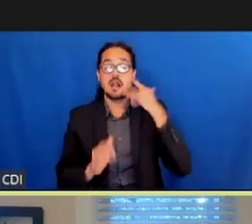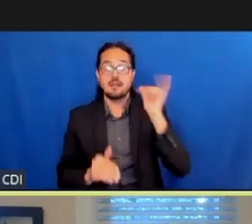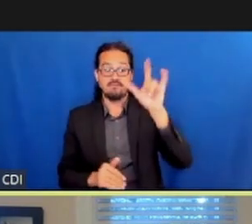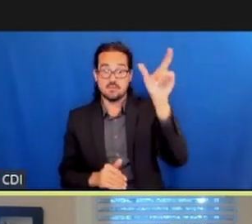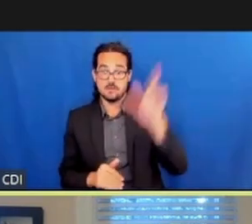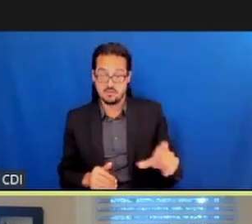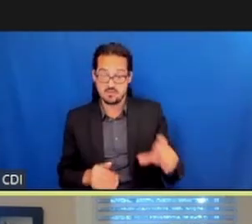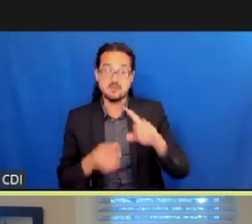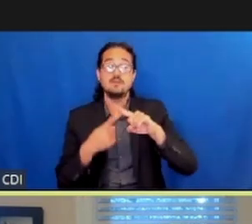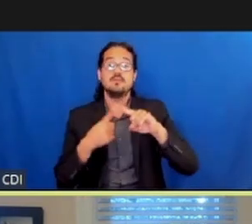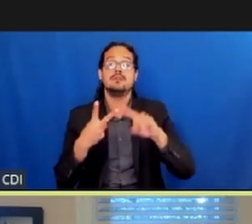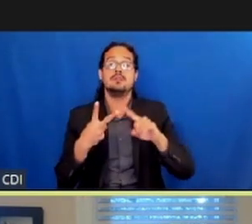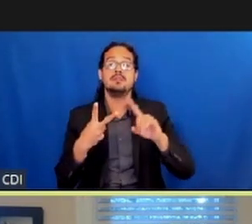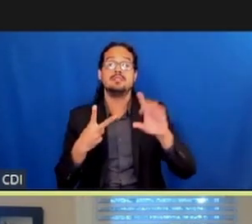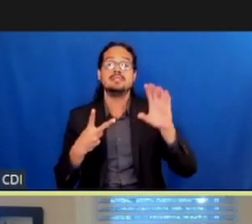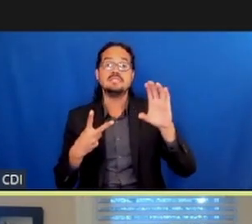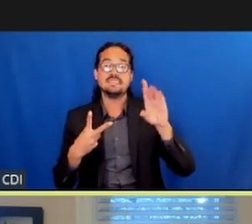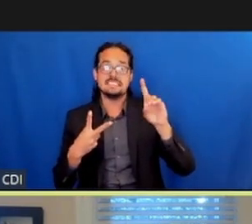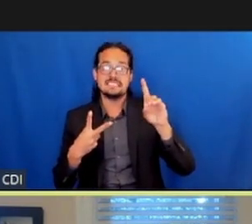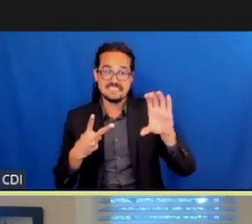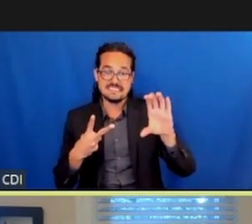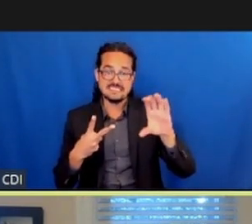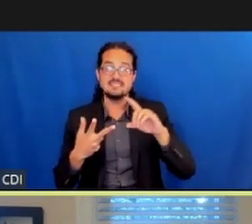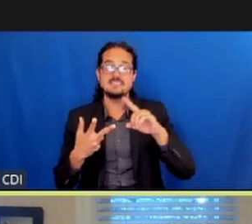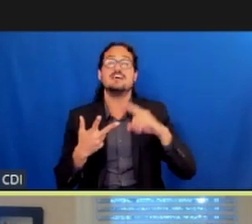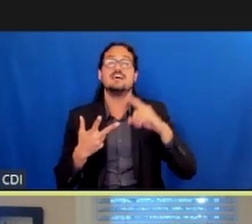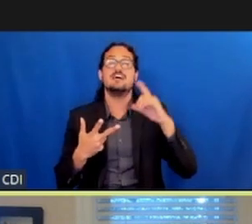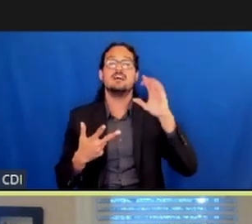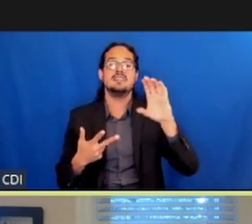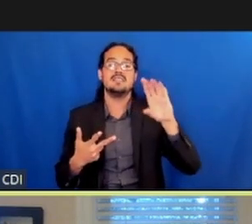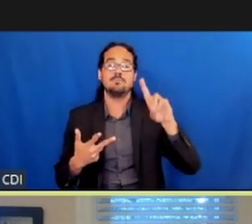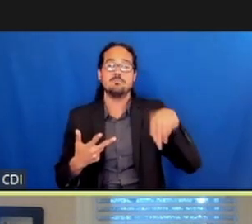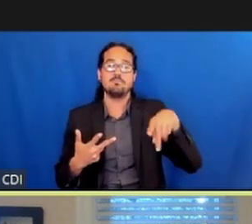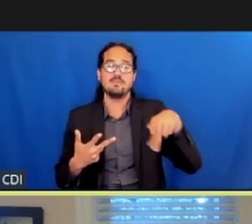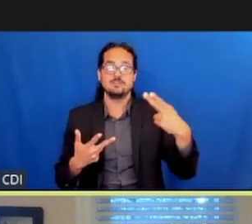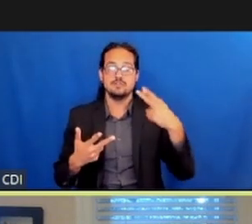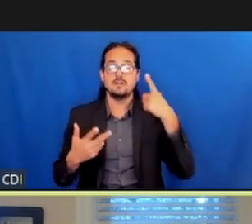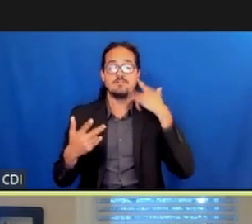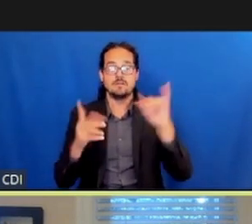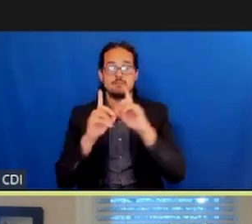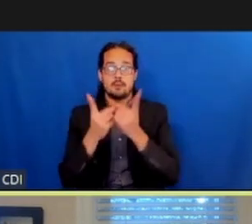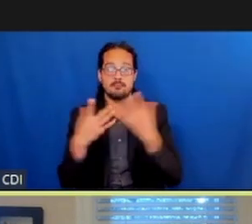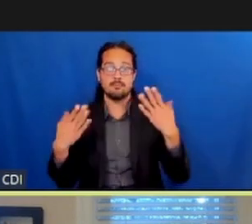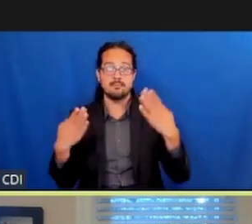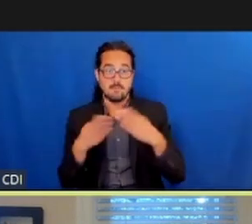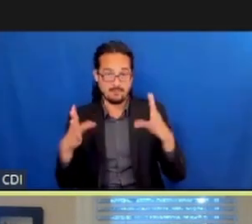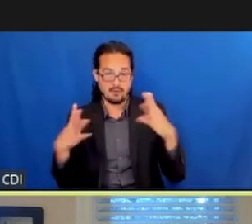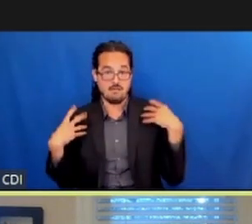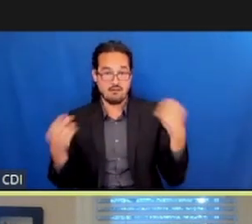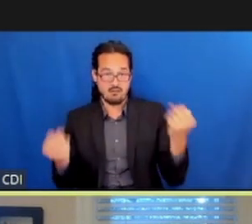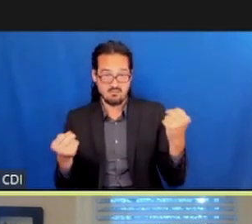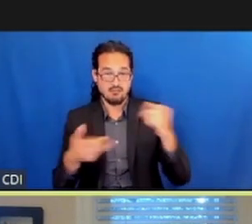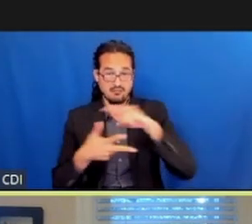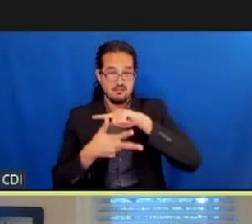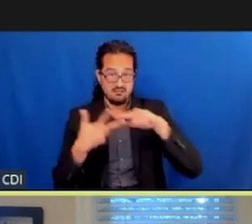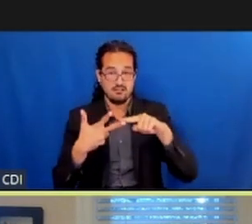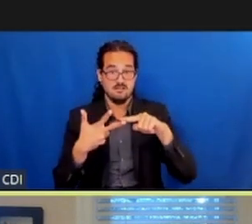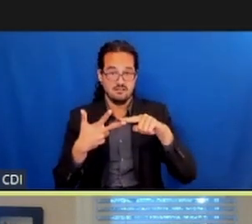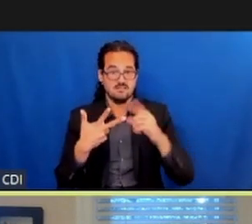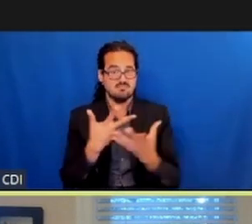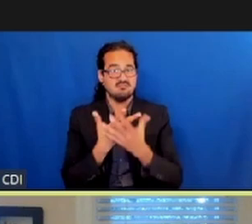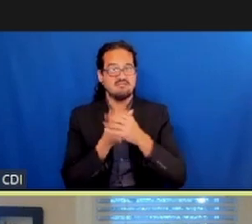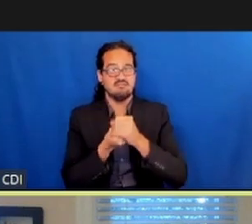we'll be seeing continued universal and correct use of masks in our school settings. At this point, we're still recommending, this is